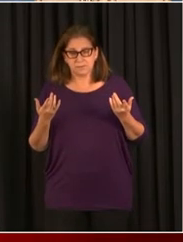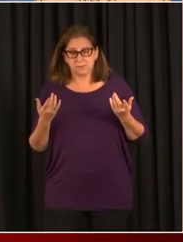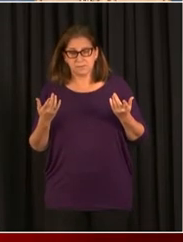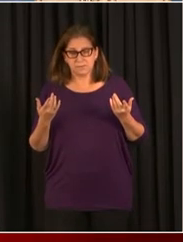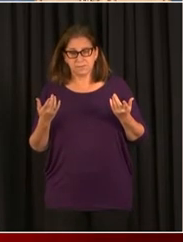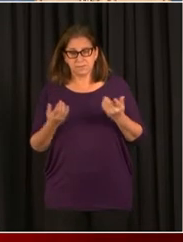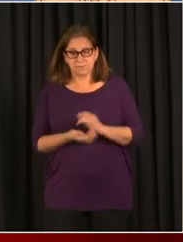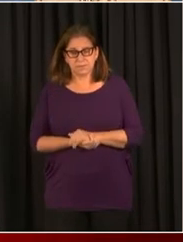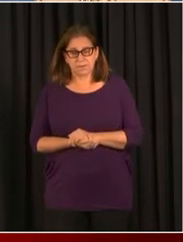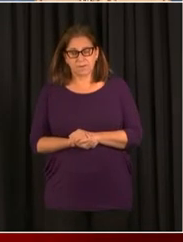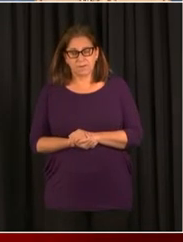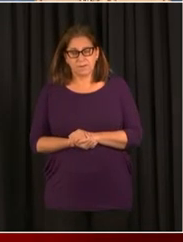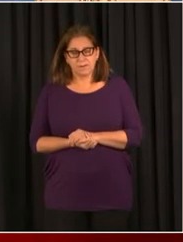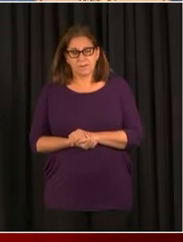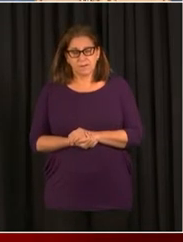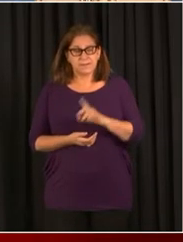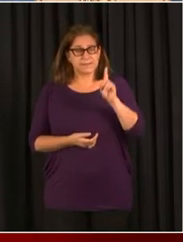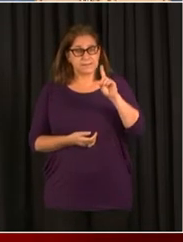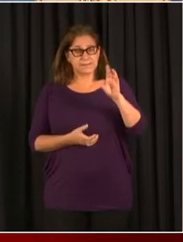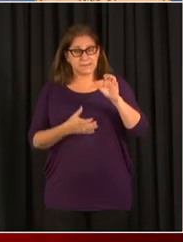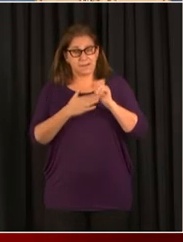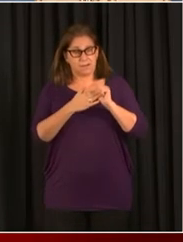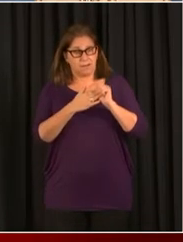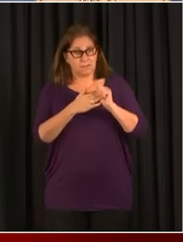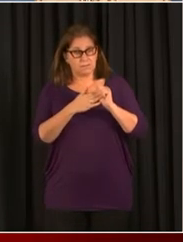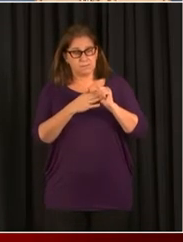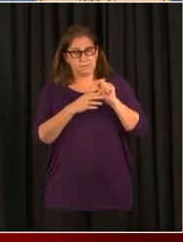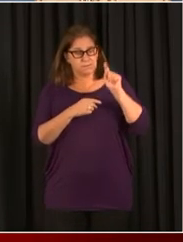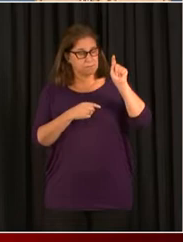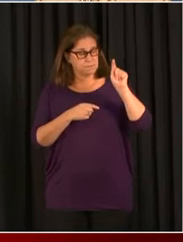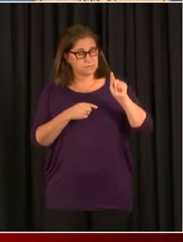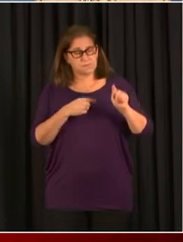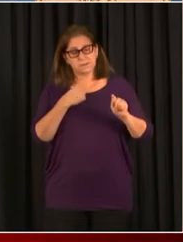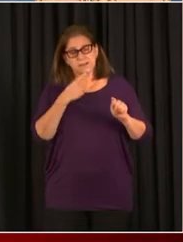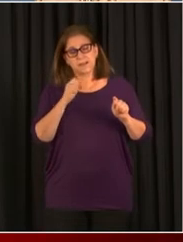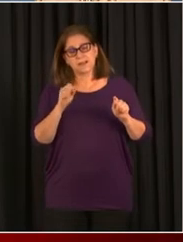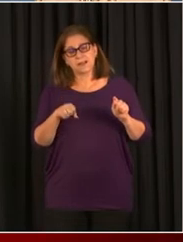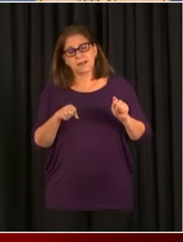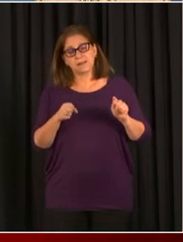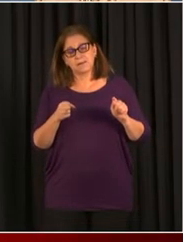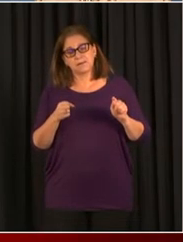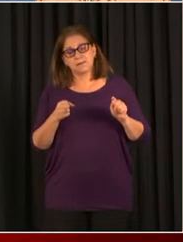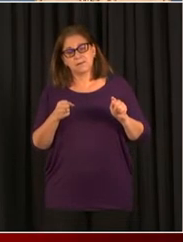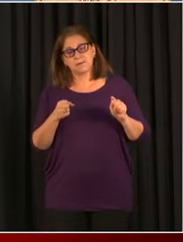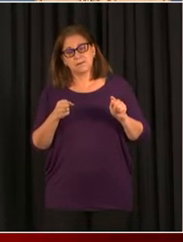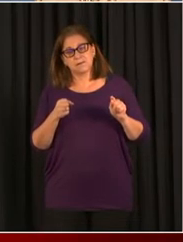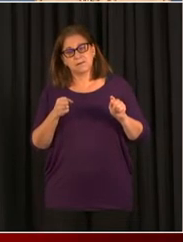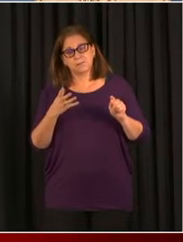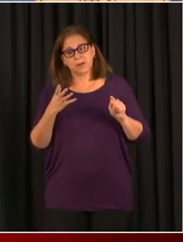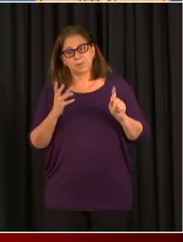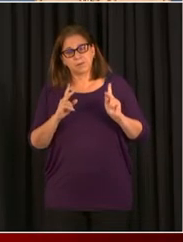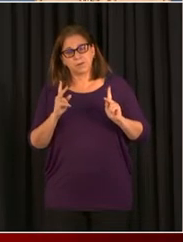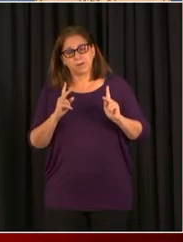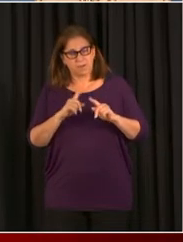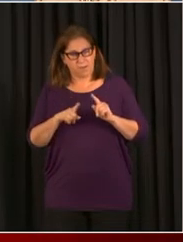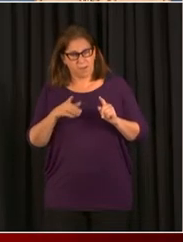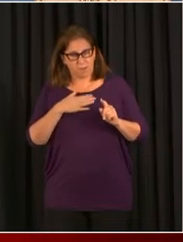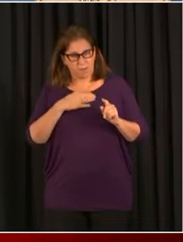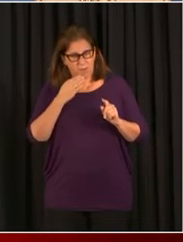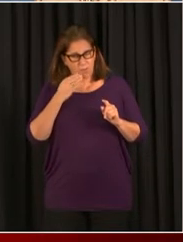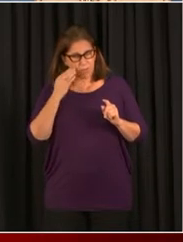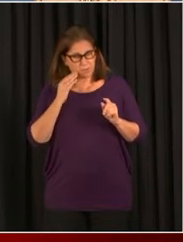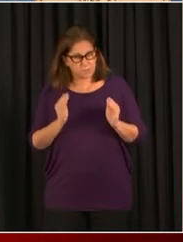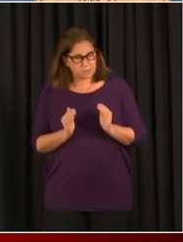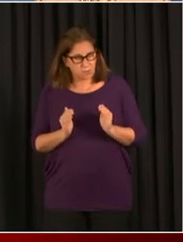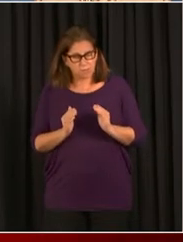50 people if you have a postage stamp living room or backyard. So keep in mind